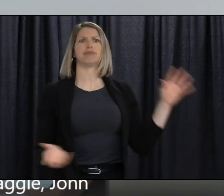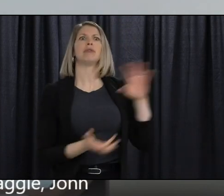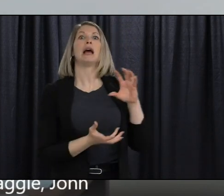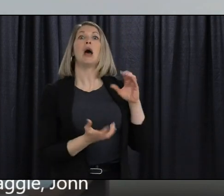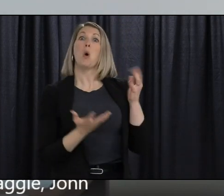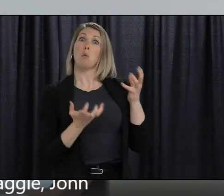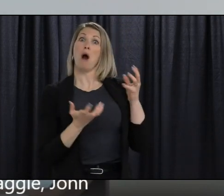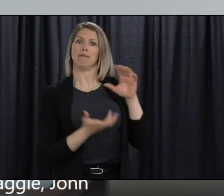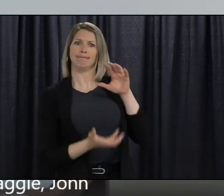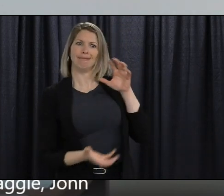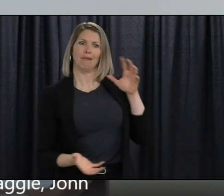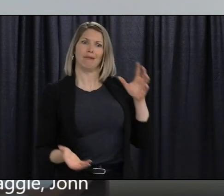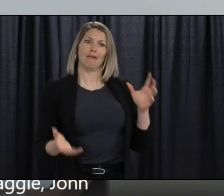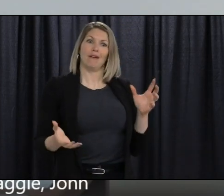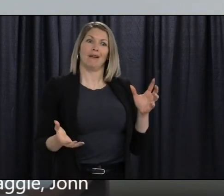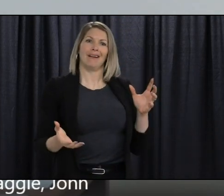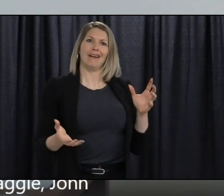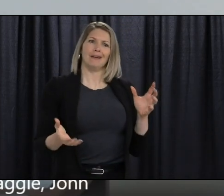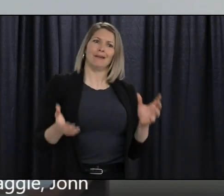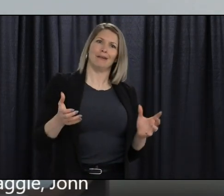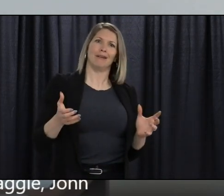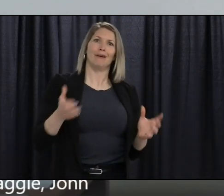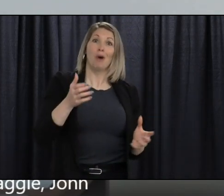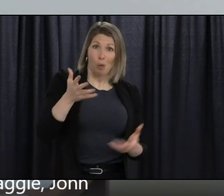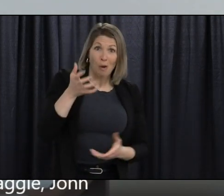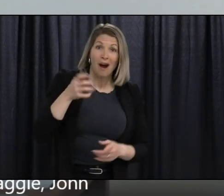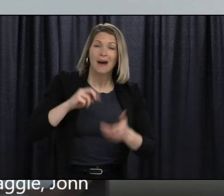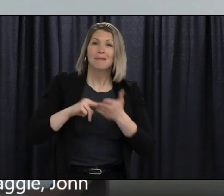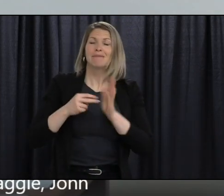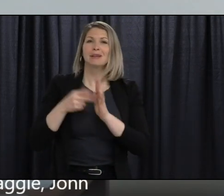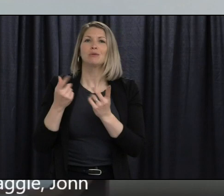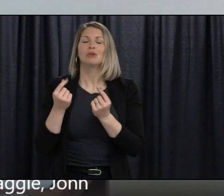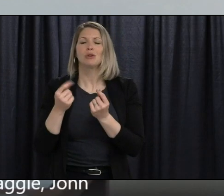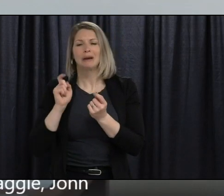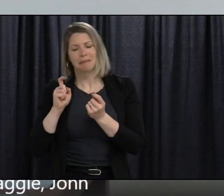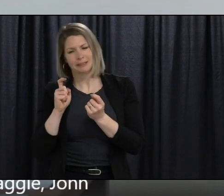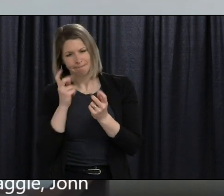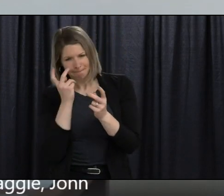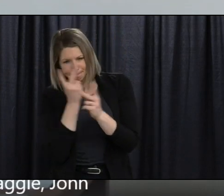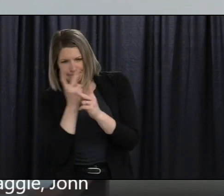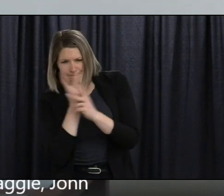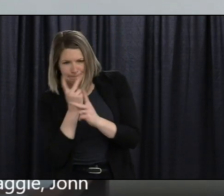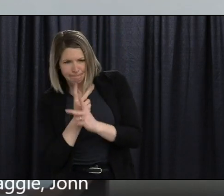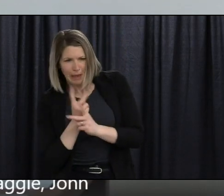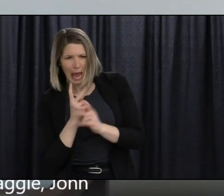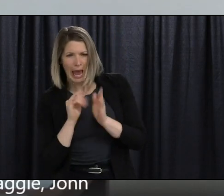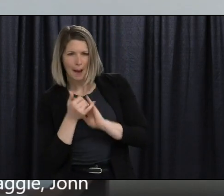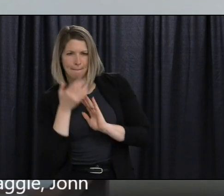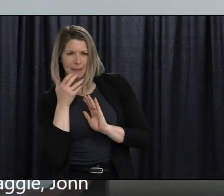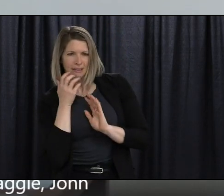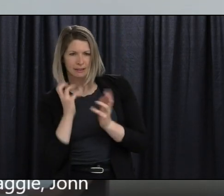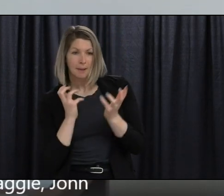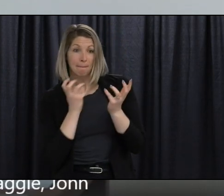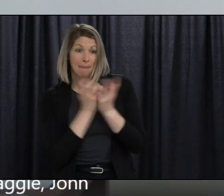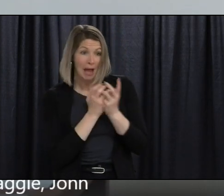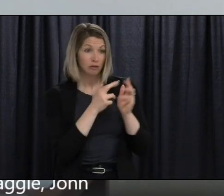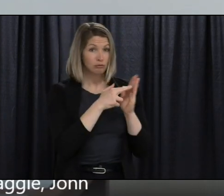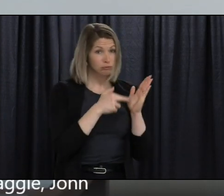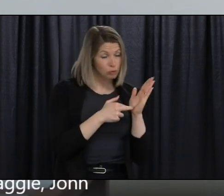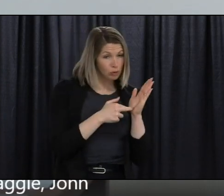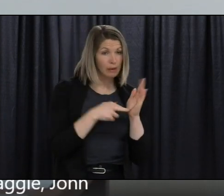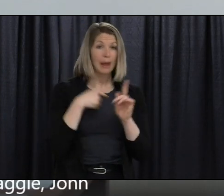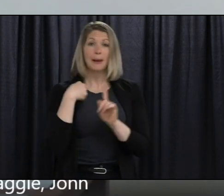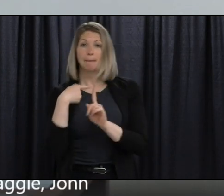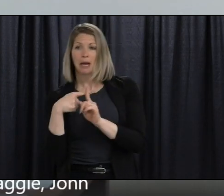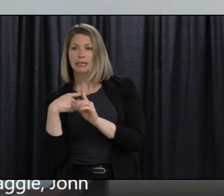of COVID-19, rather than to use that ingenuity to try and find loopholes, simply because loopholes will always